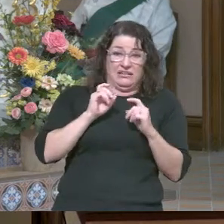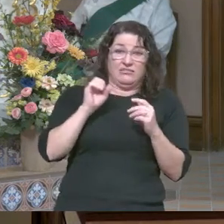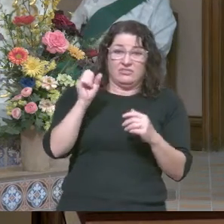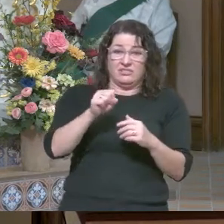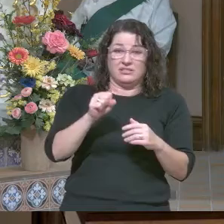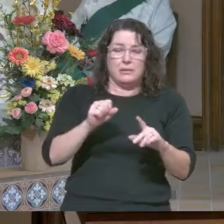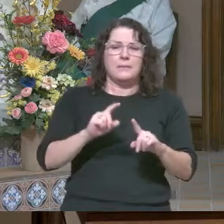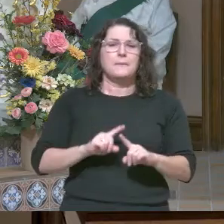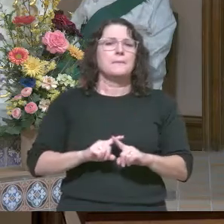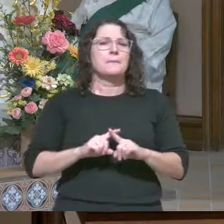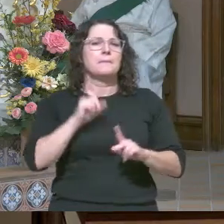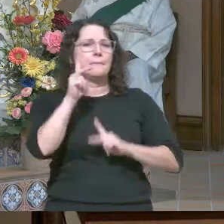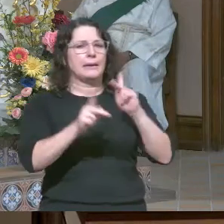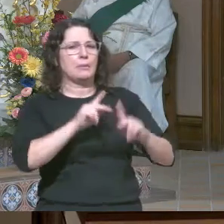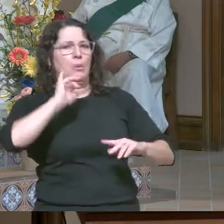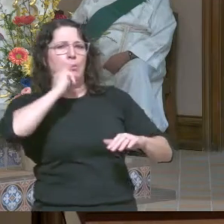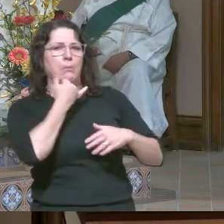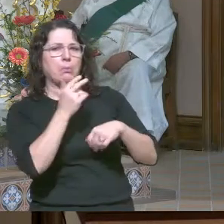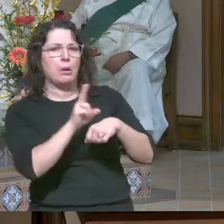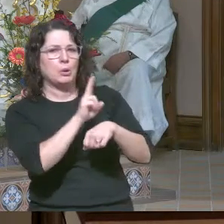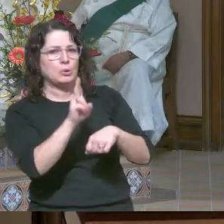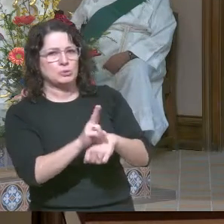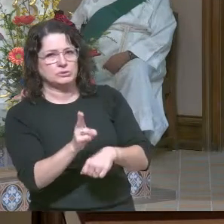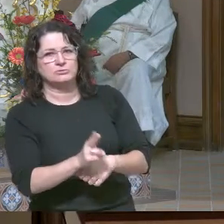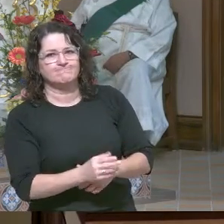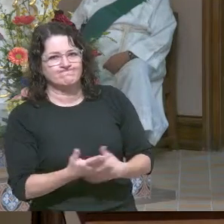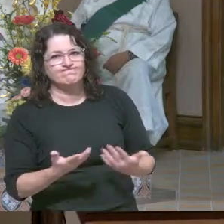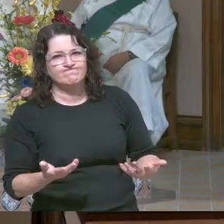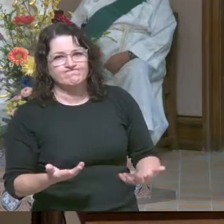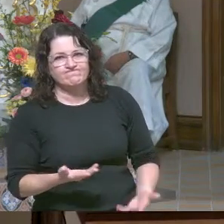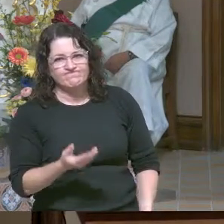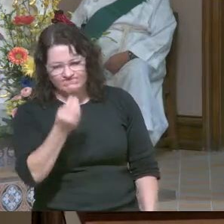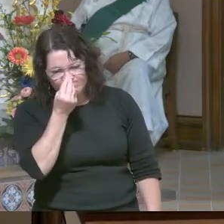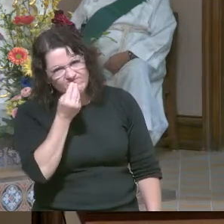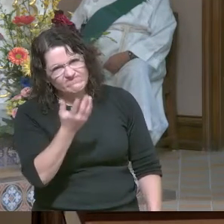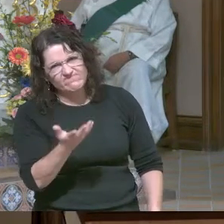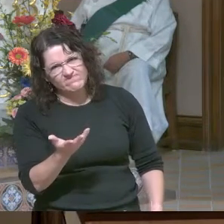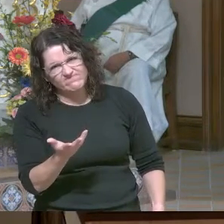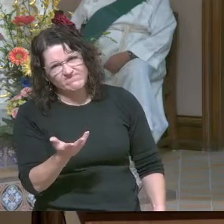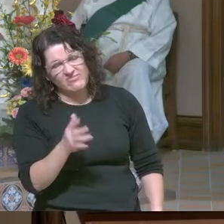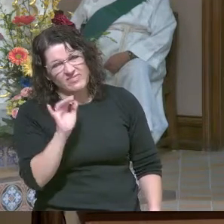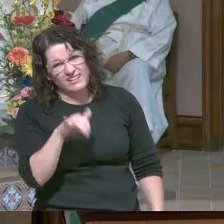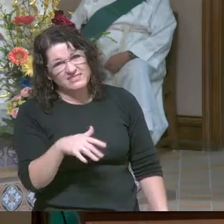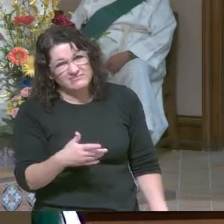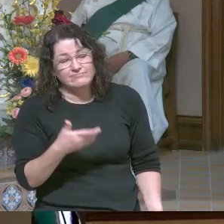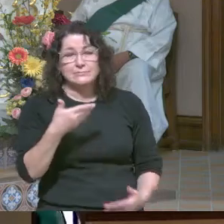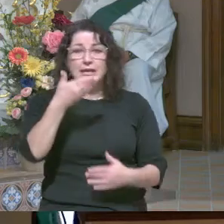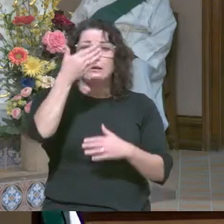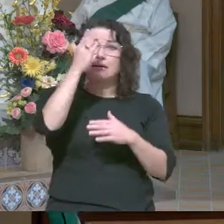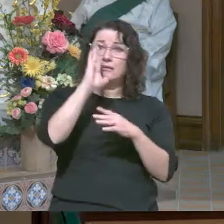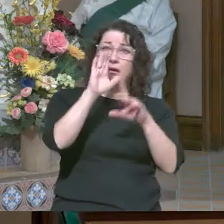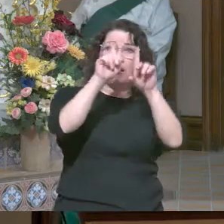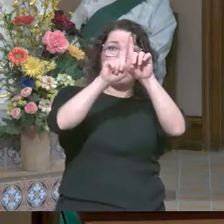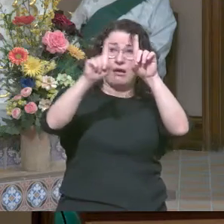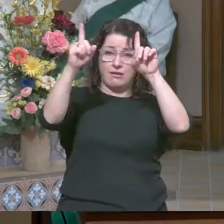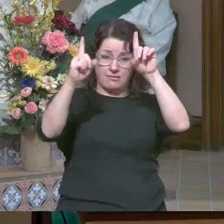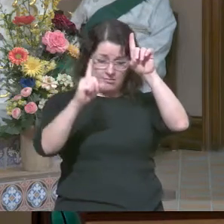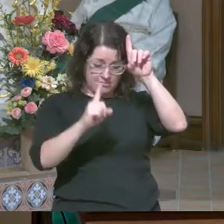misused, obviously, many times, and it's the whole idea of the incarnation, of God coming among